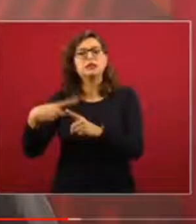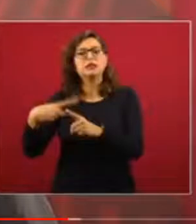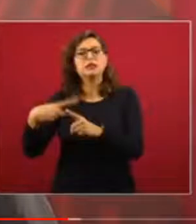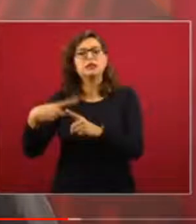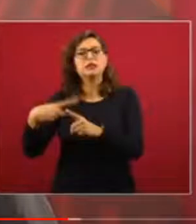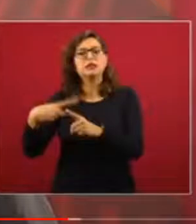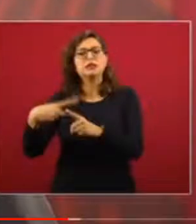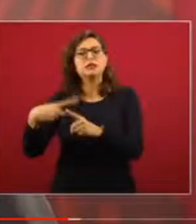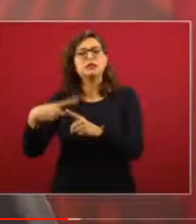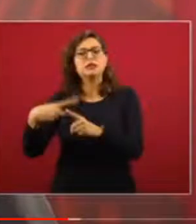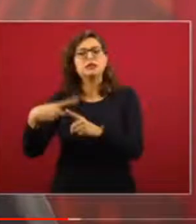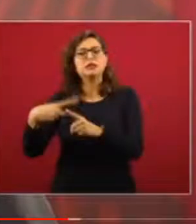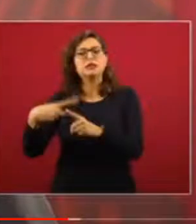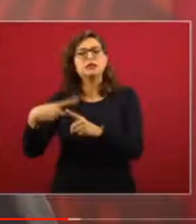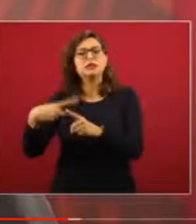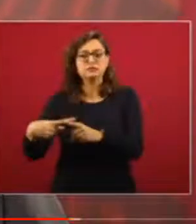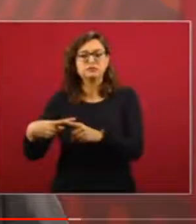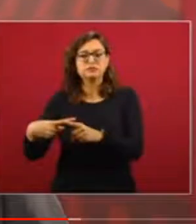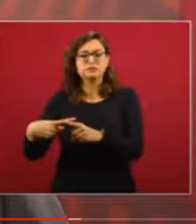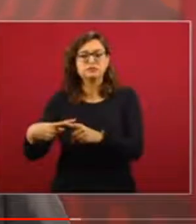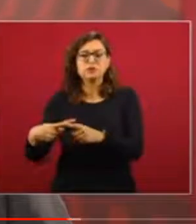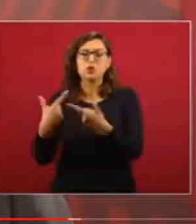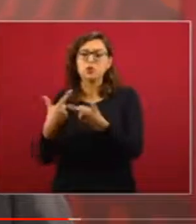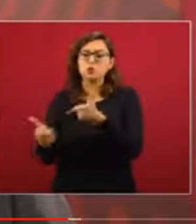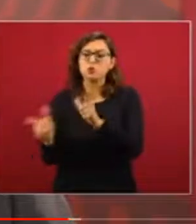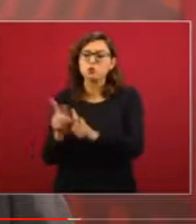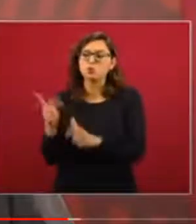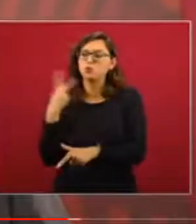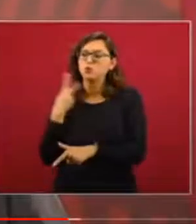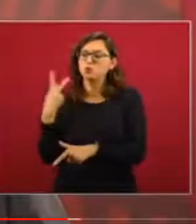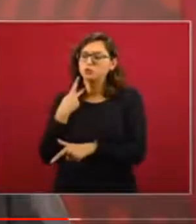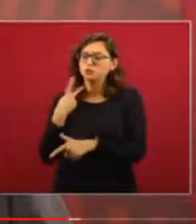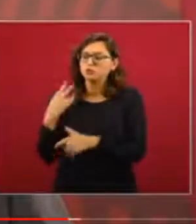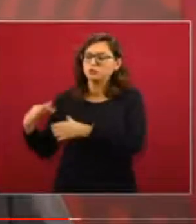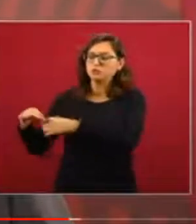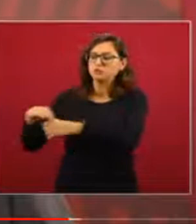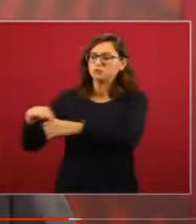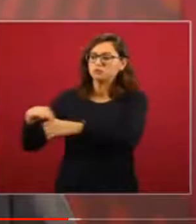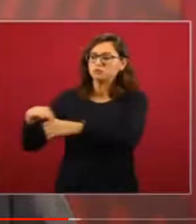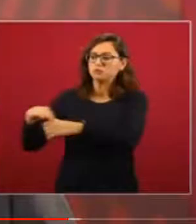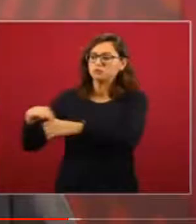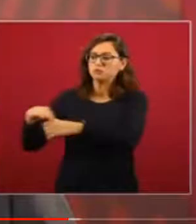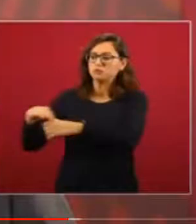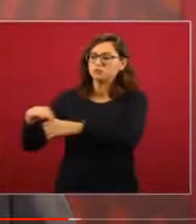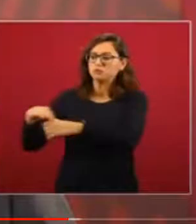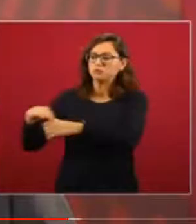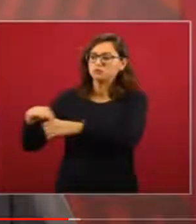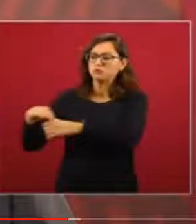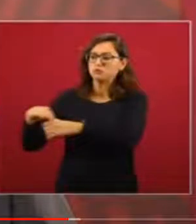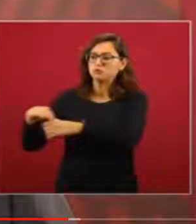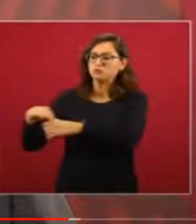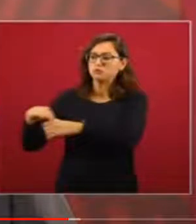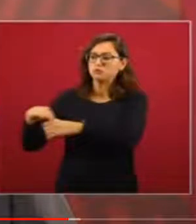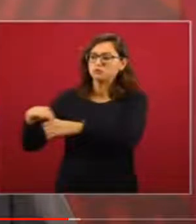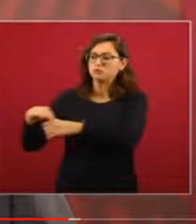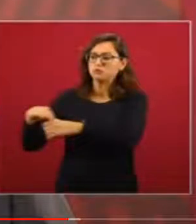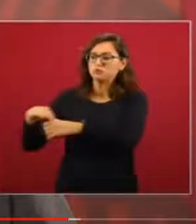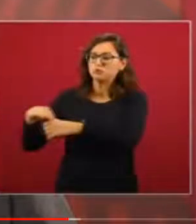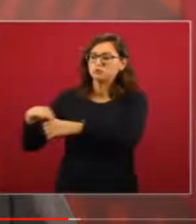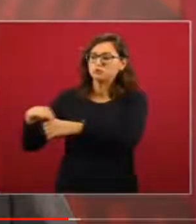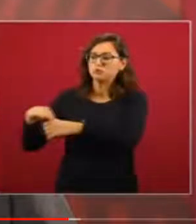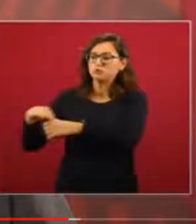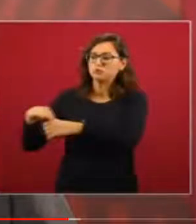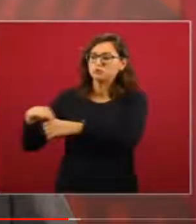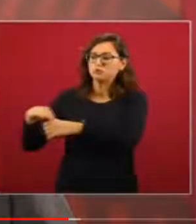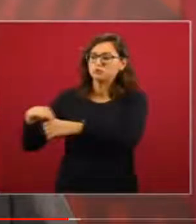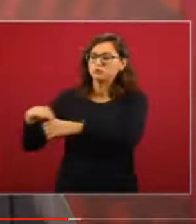that has the most votes. Con más escaños. That is to say, the most